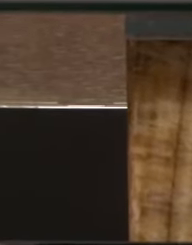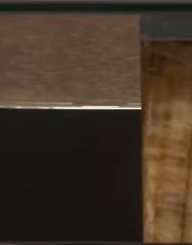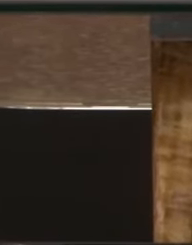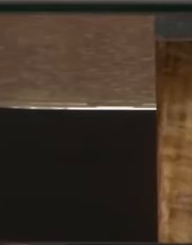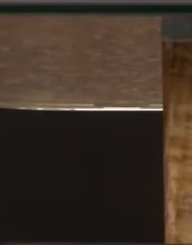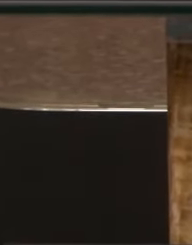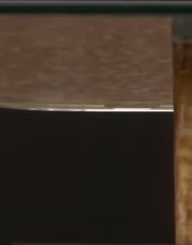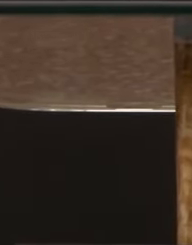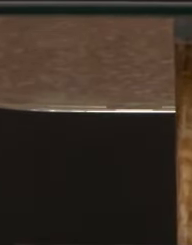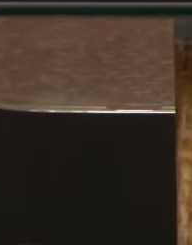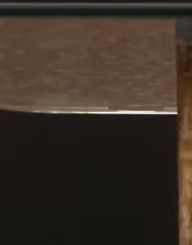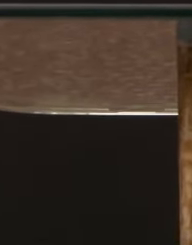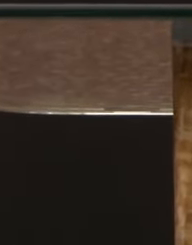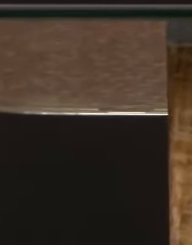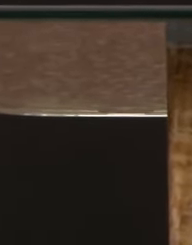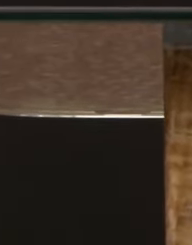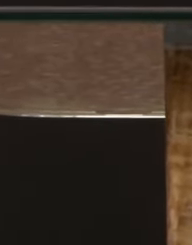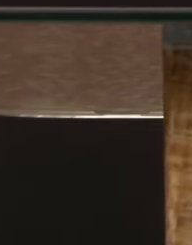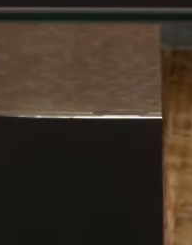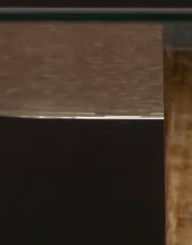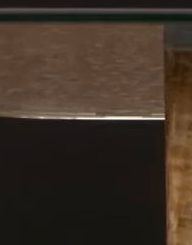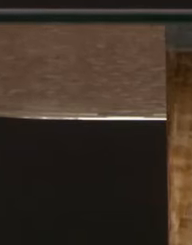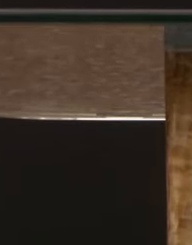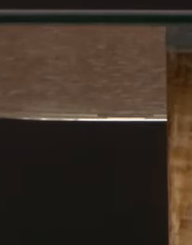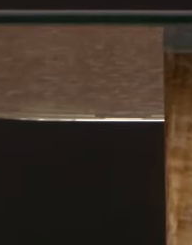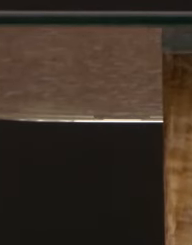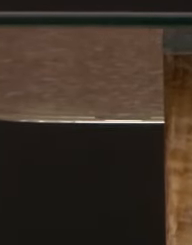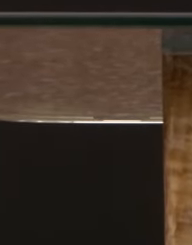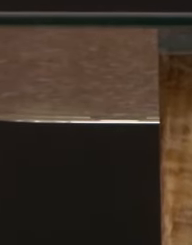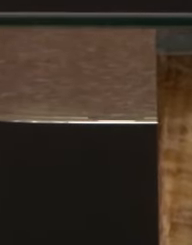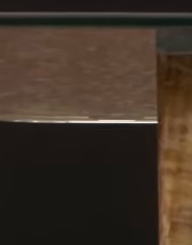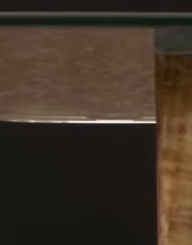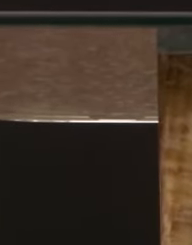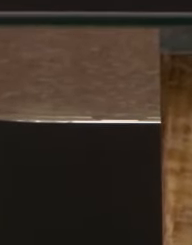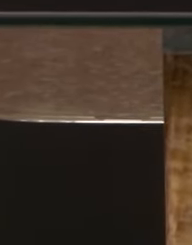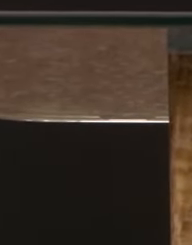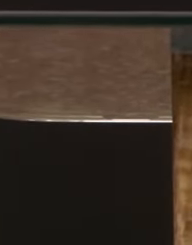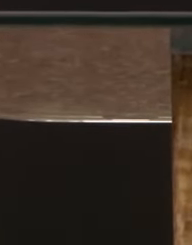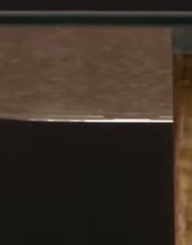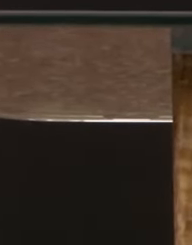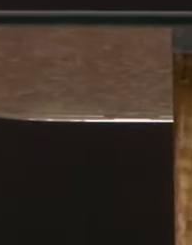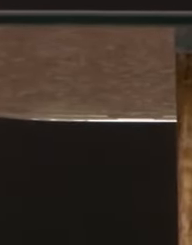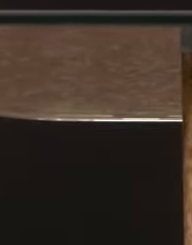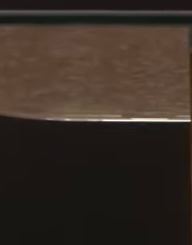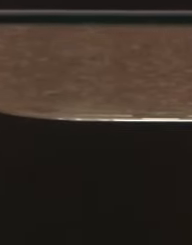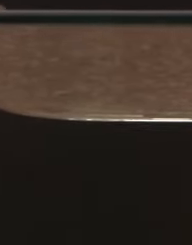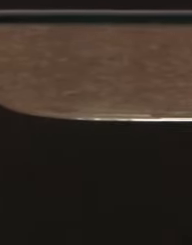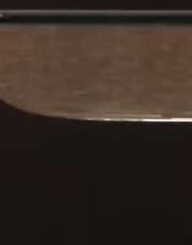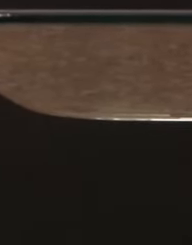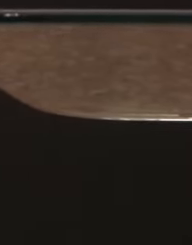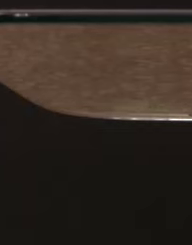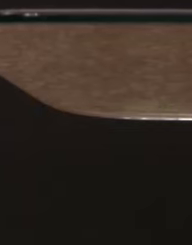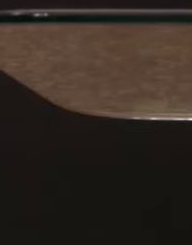things that come from Calvary, that come into our hearts, into our lives, we receive all by